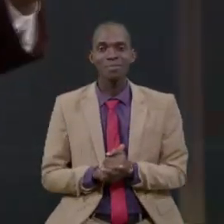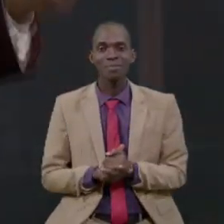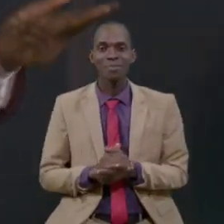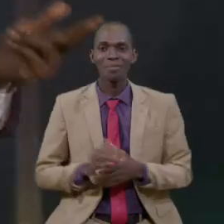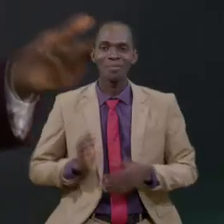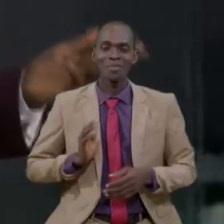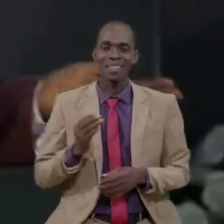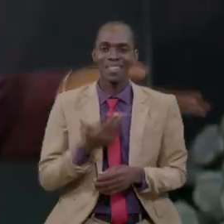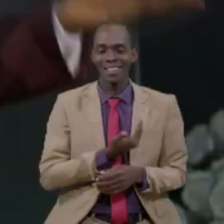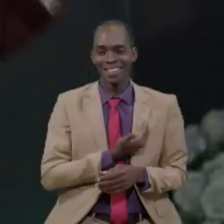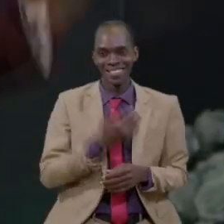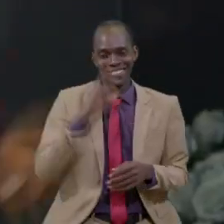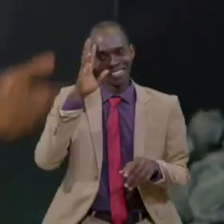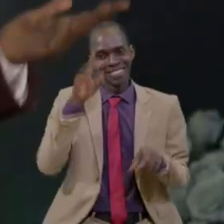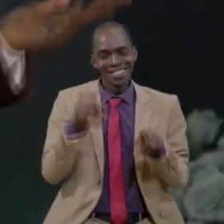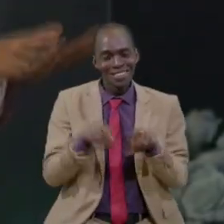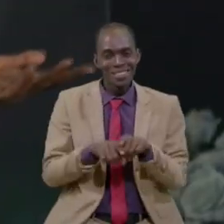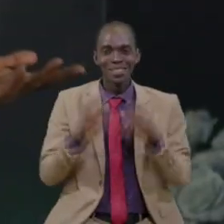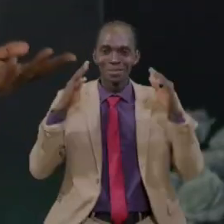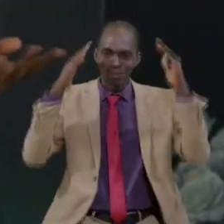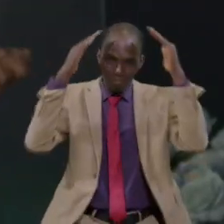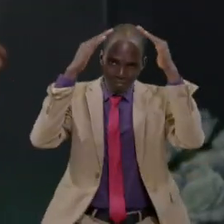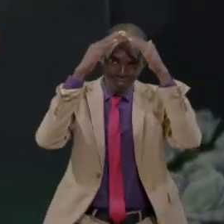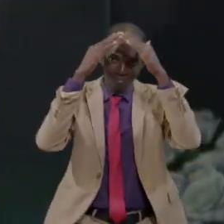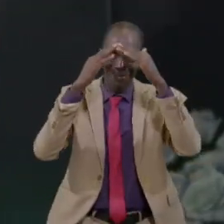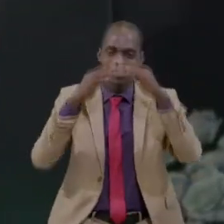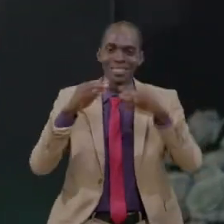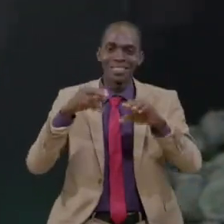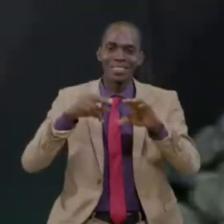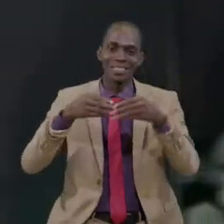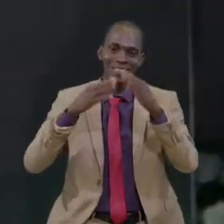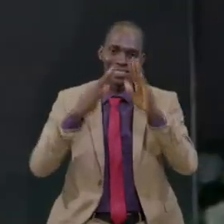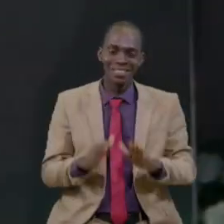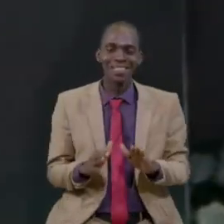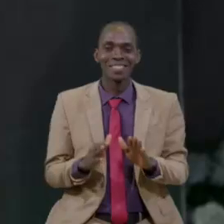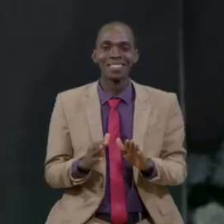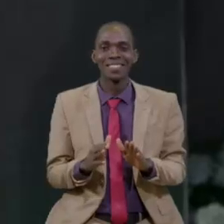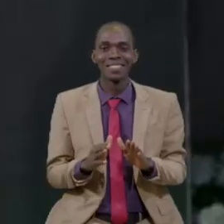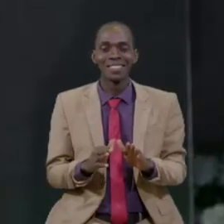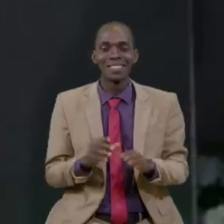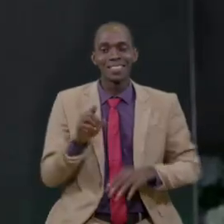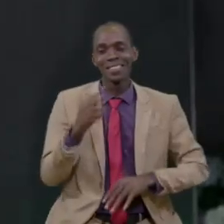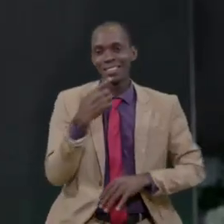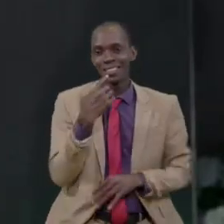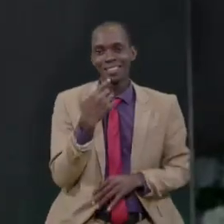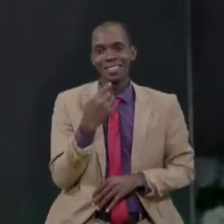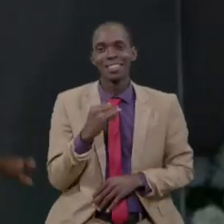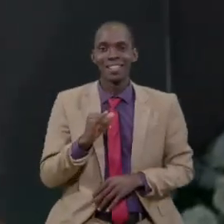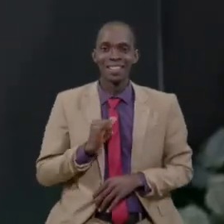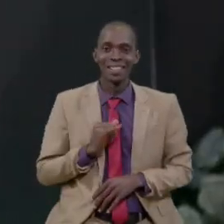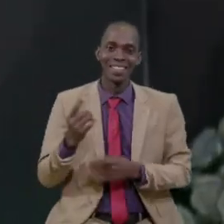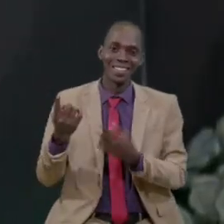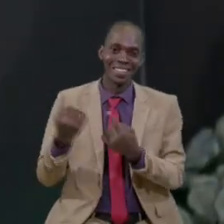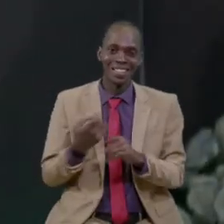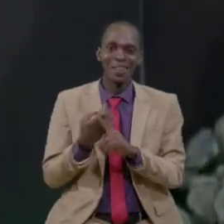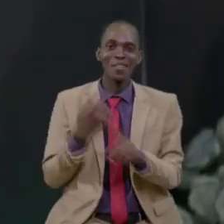Reverend Bishop Chairman, he said, I came from, somewhere there,